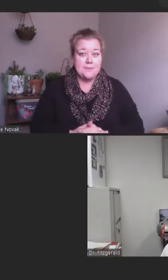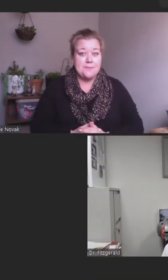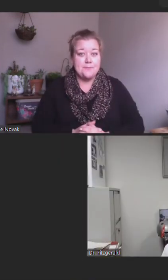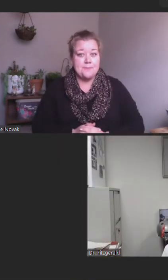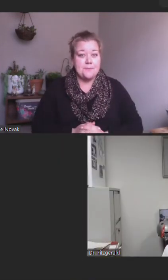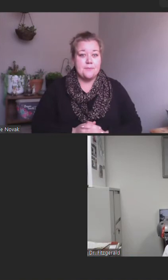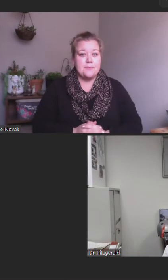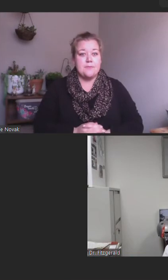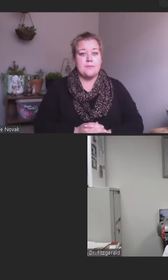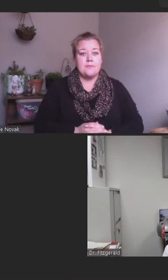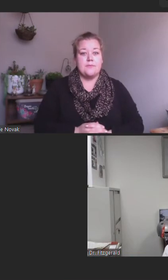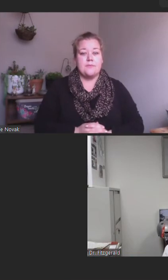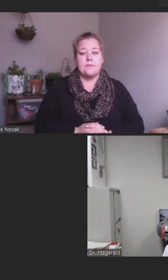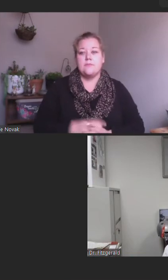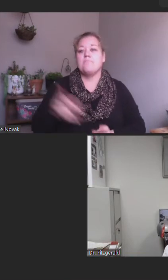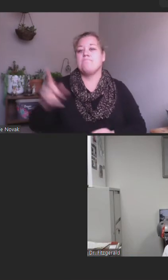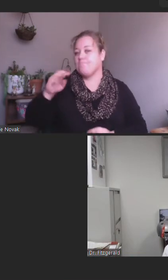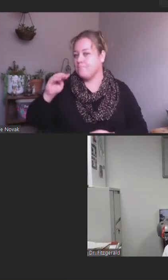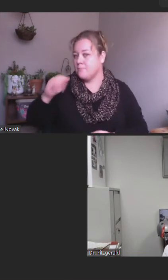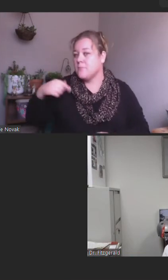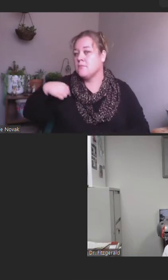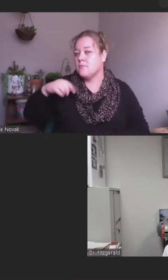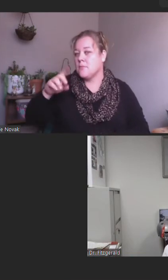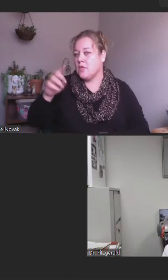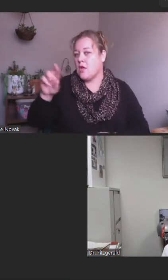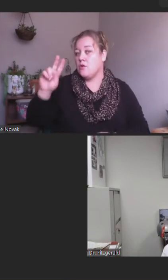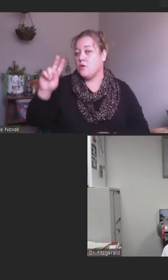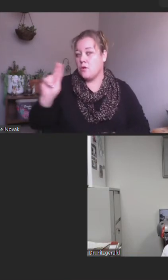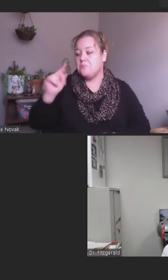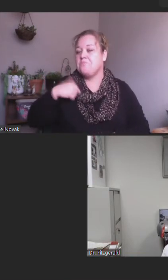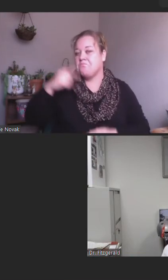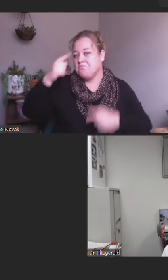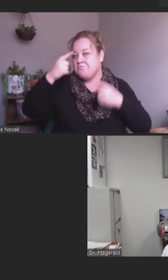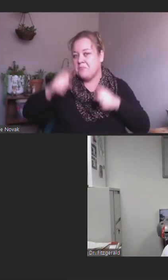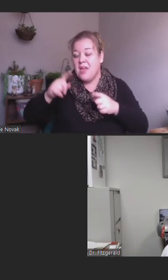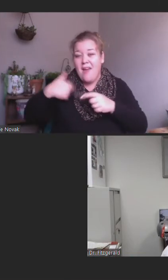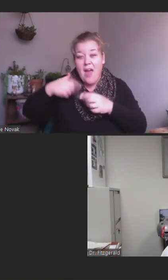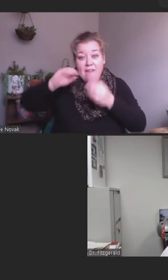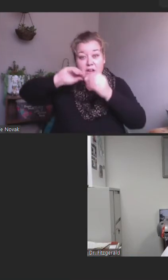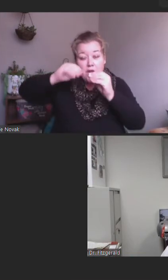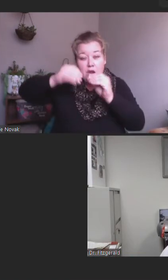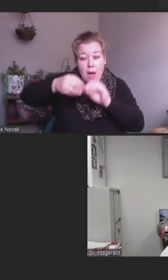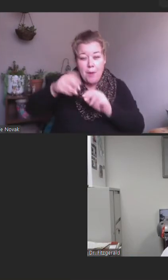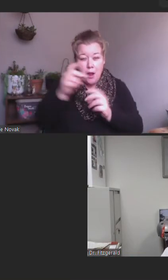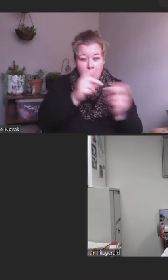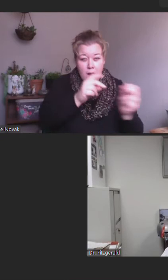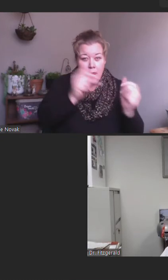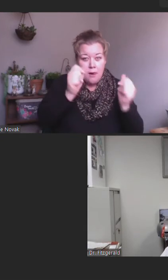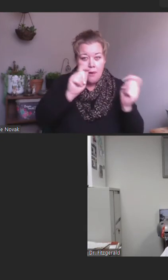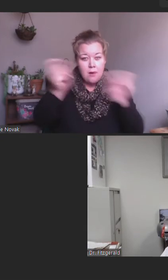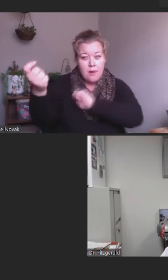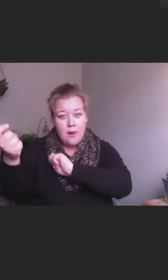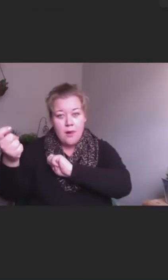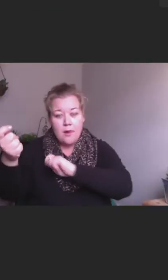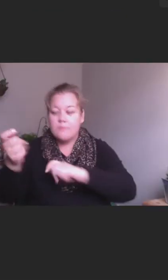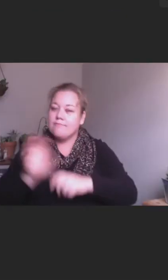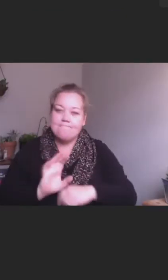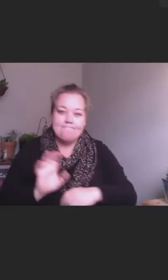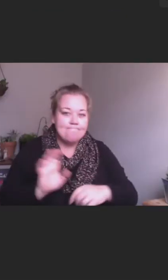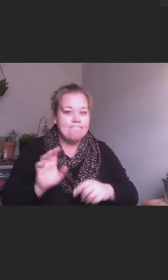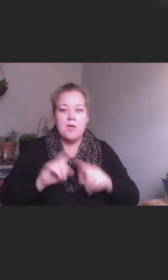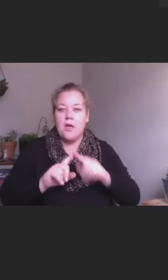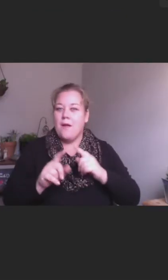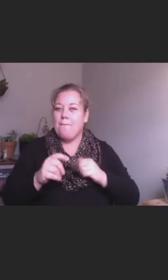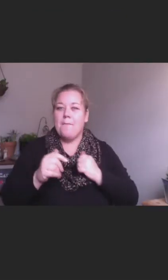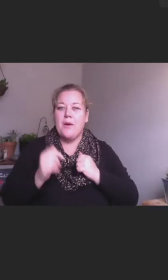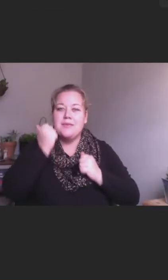I think our answer would be similar. We don't have a number where we flip a switch, but there is a